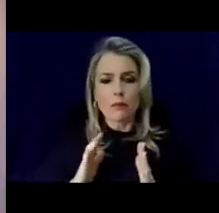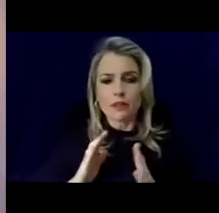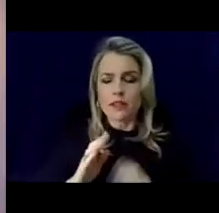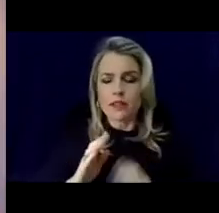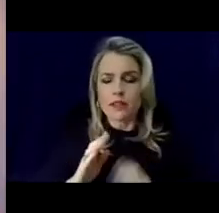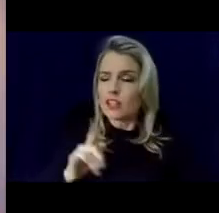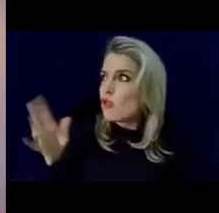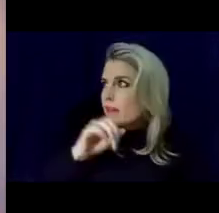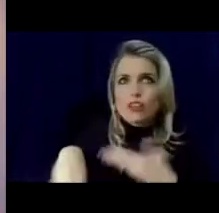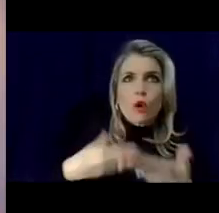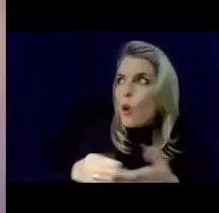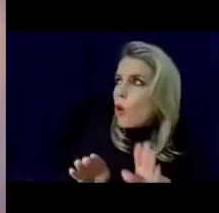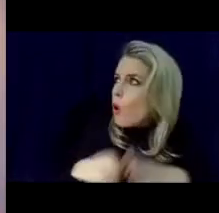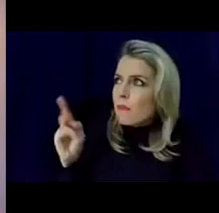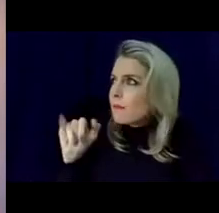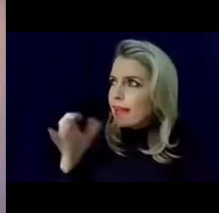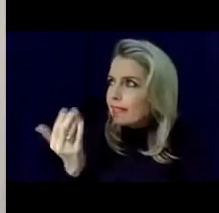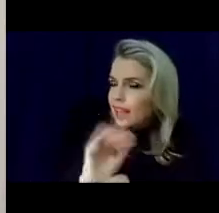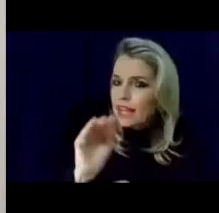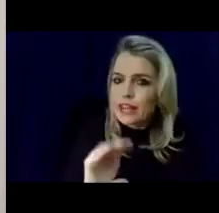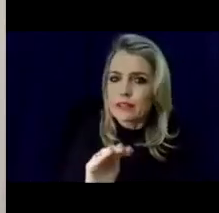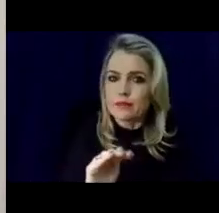whole open mic.